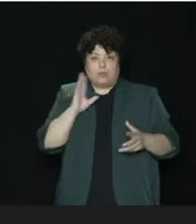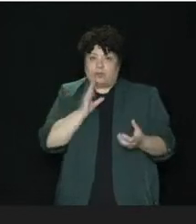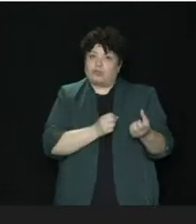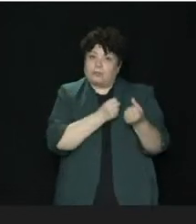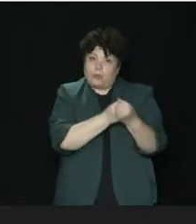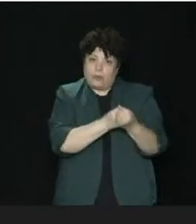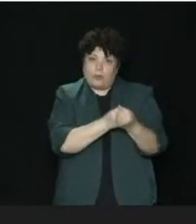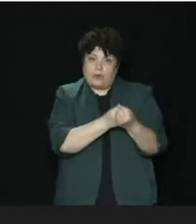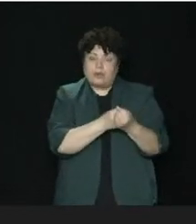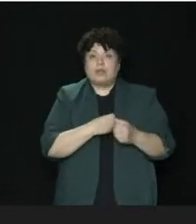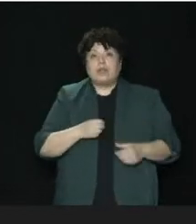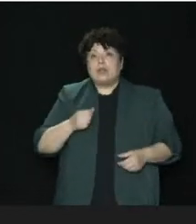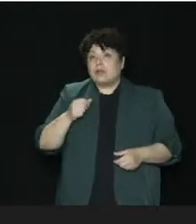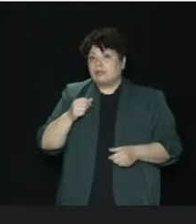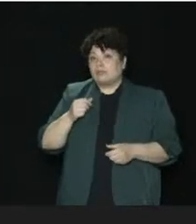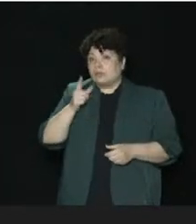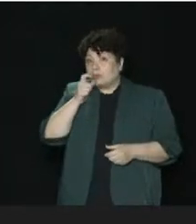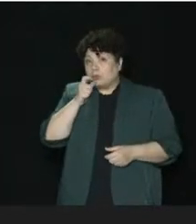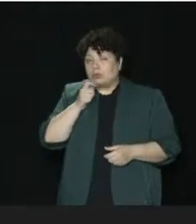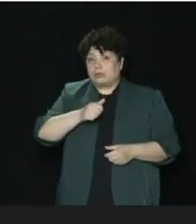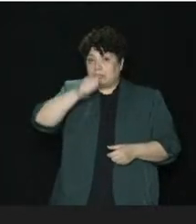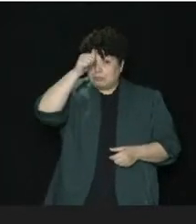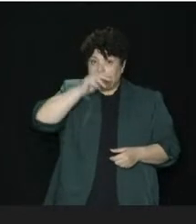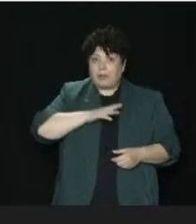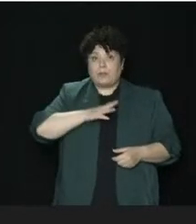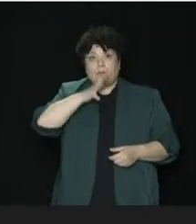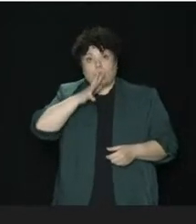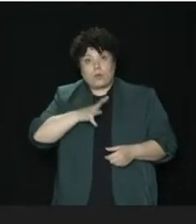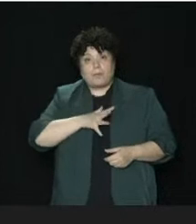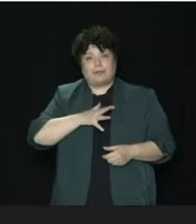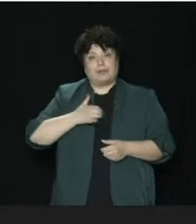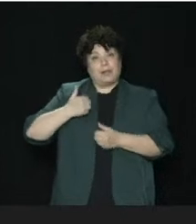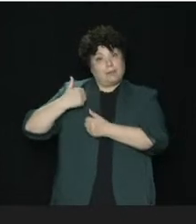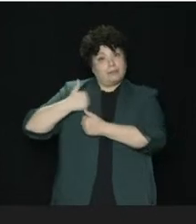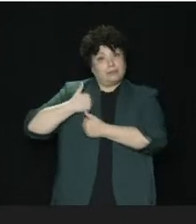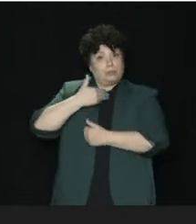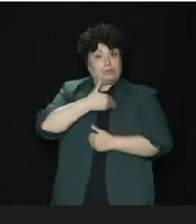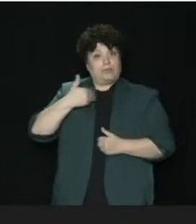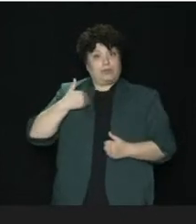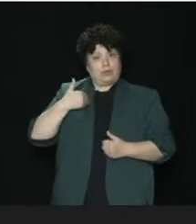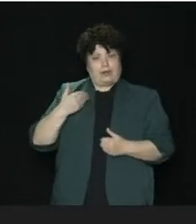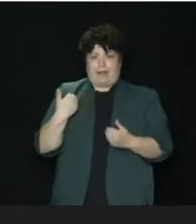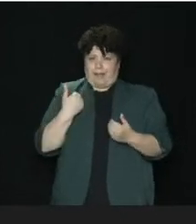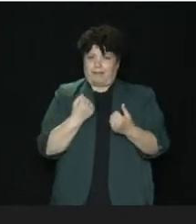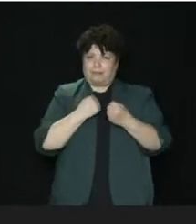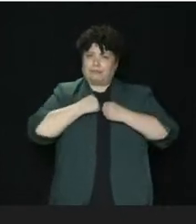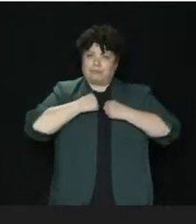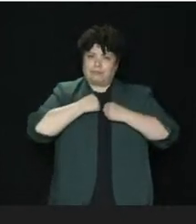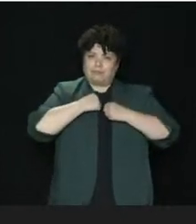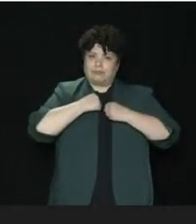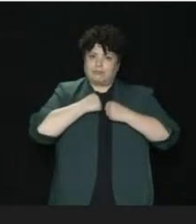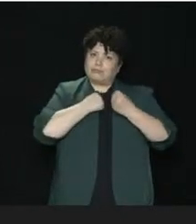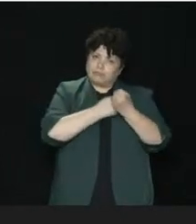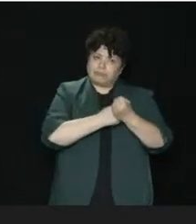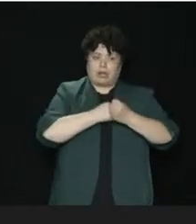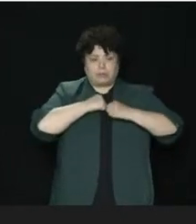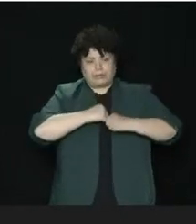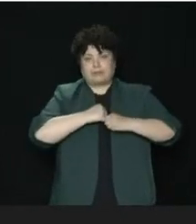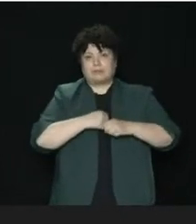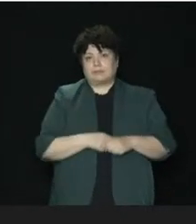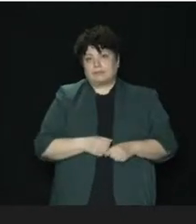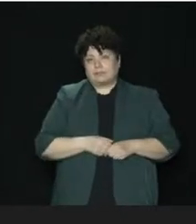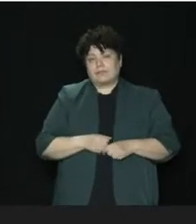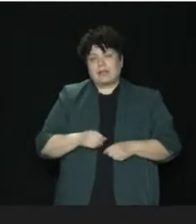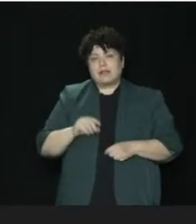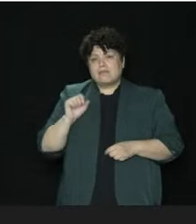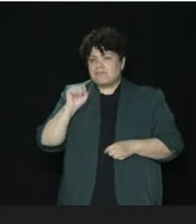must ensure that the men and women and who serve in our armed forces are protected in this country. Prime Minister, you've